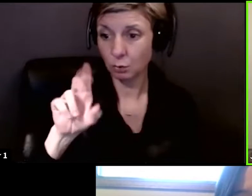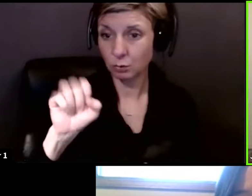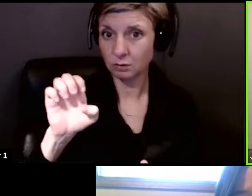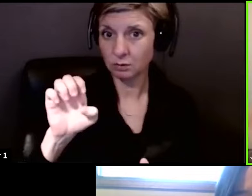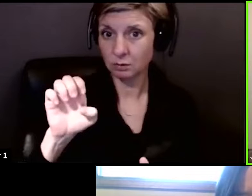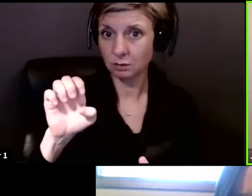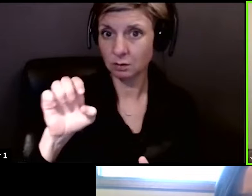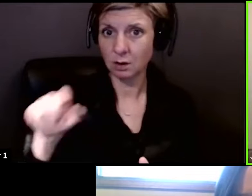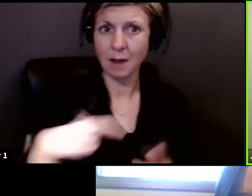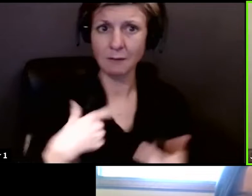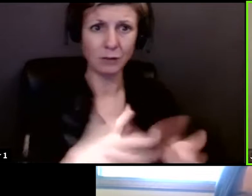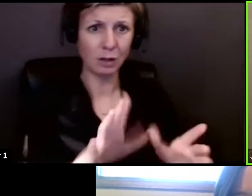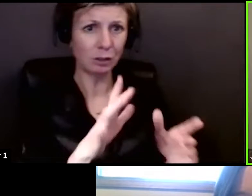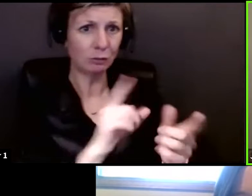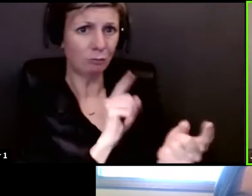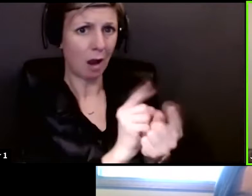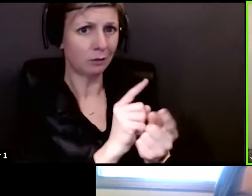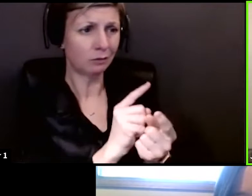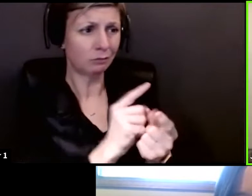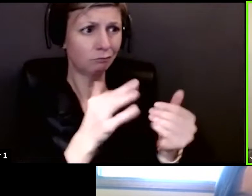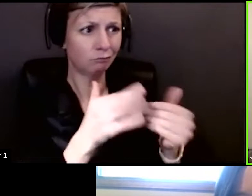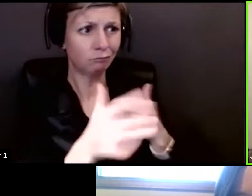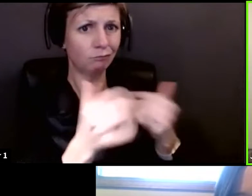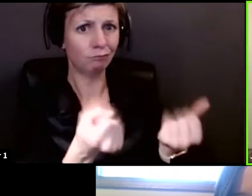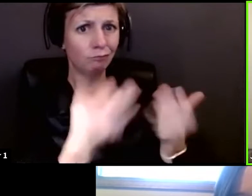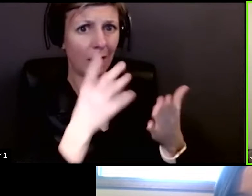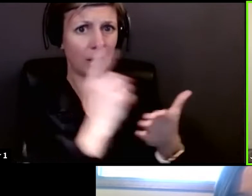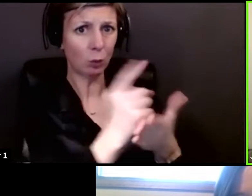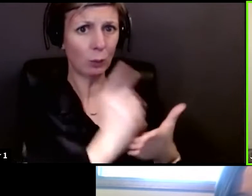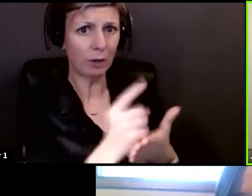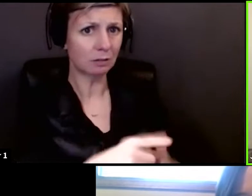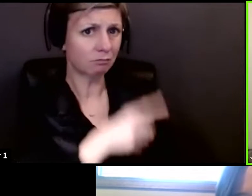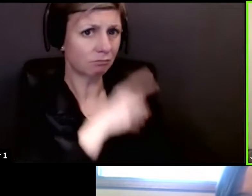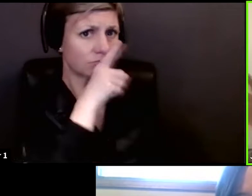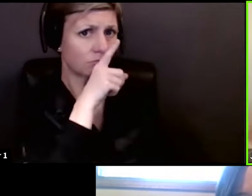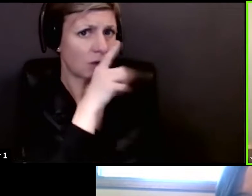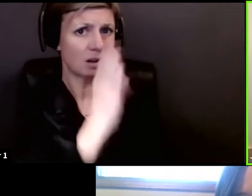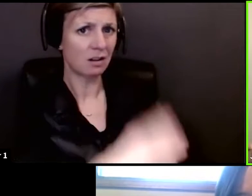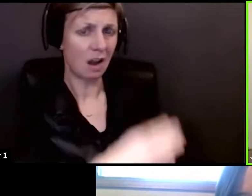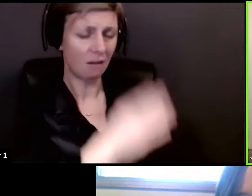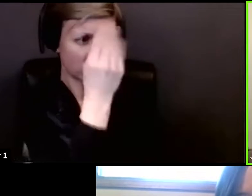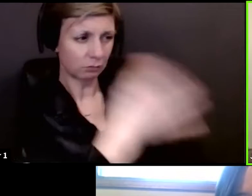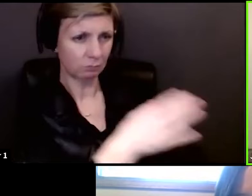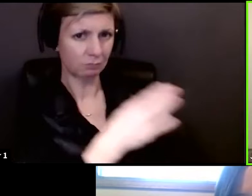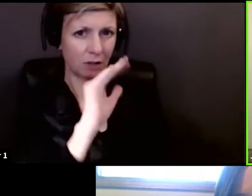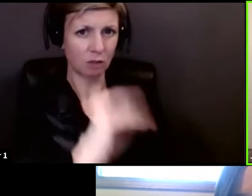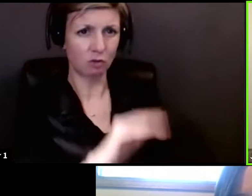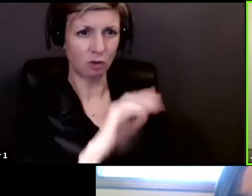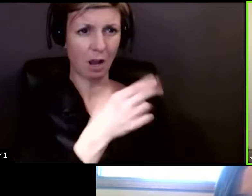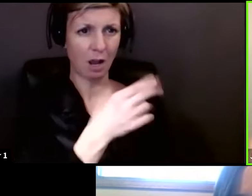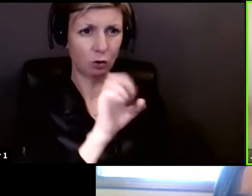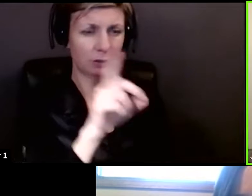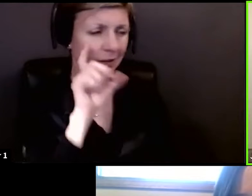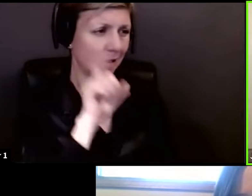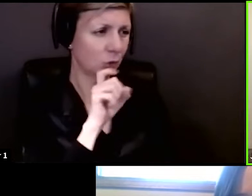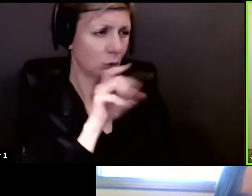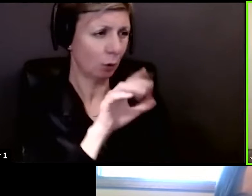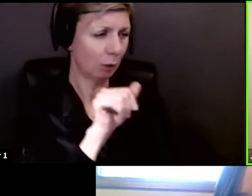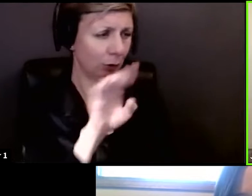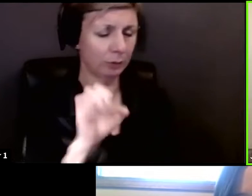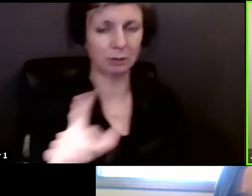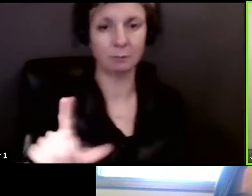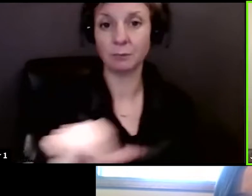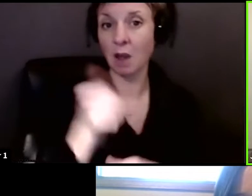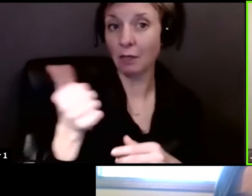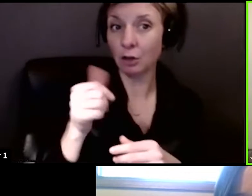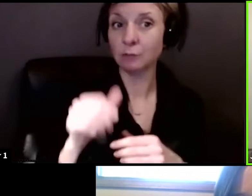sexual abuse. A former family doctor who saw that I was overwhelmed by school and kept asking me about how